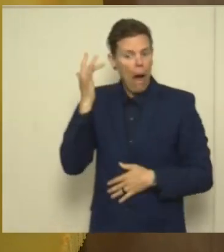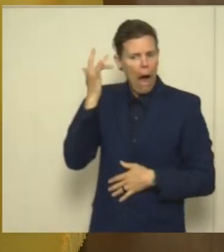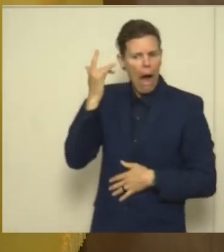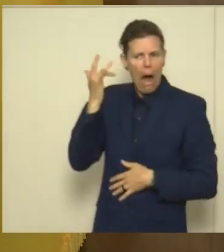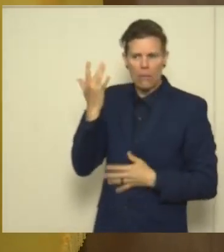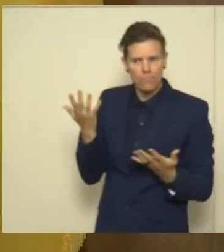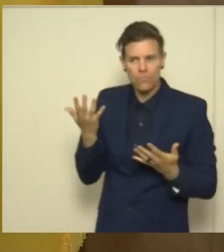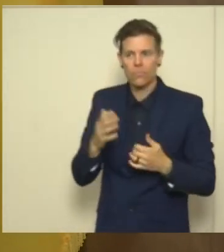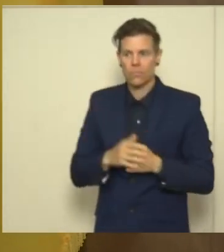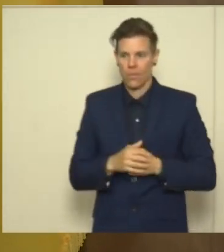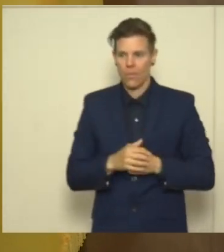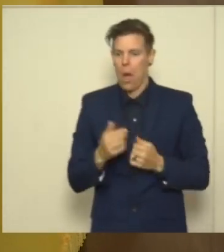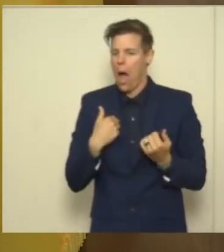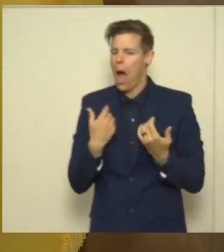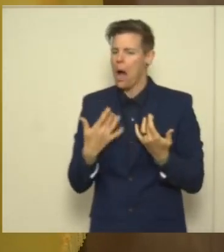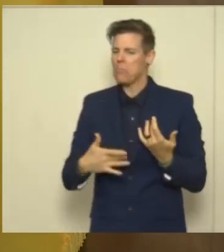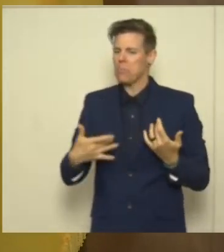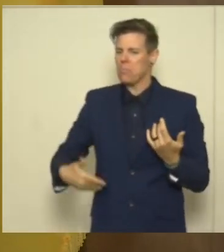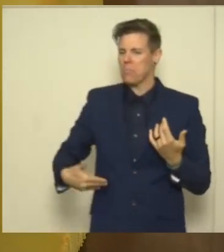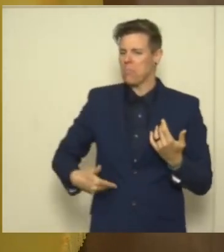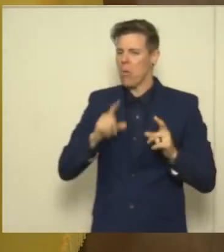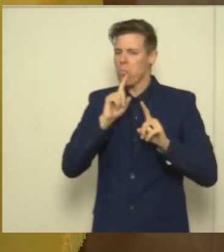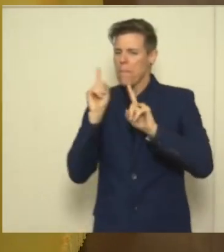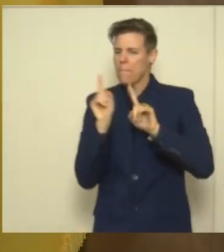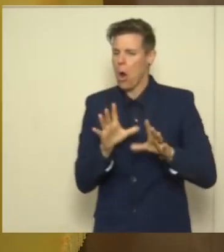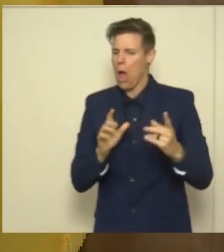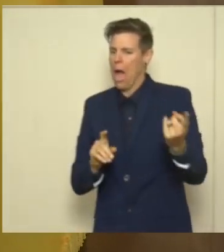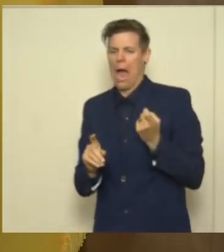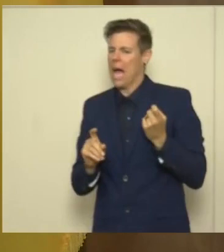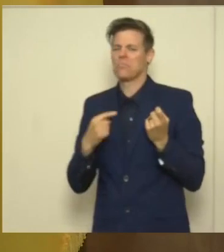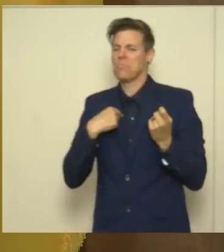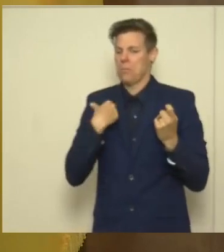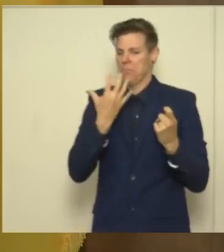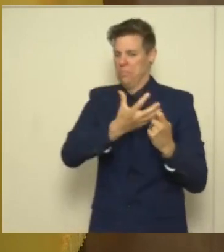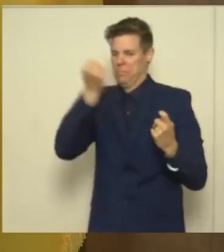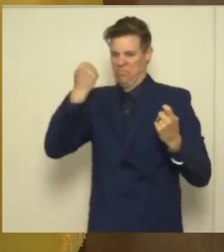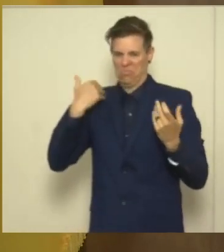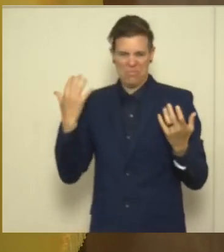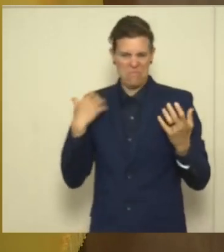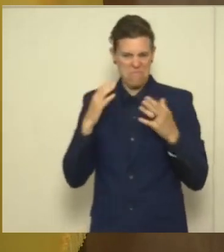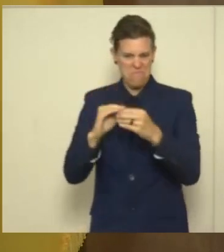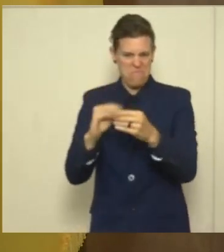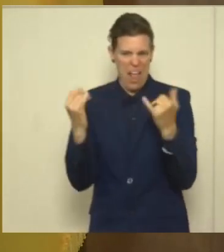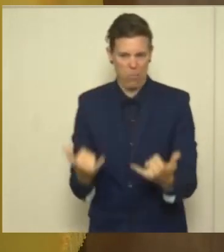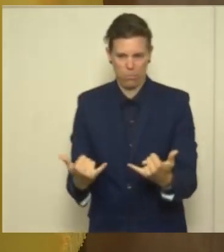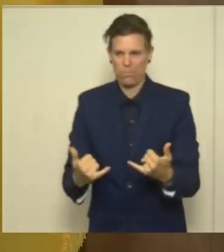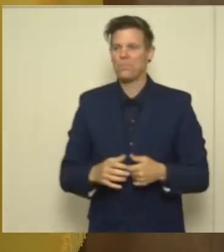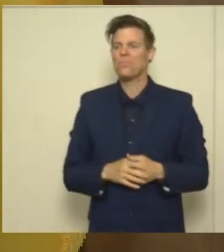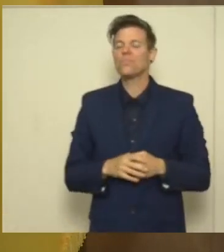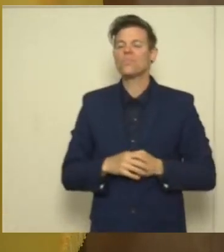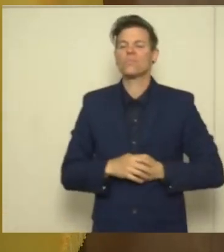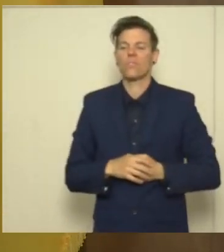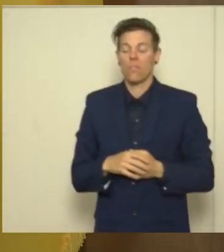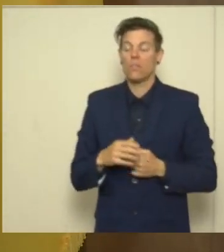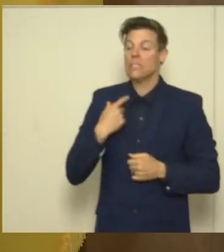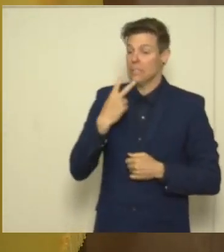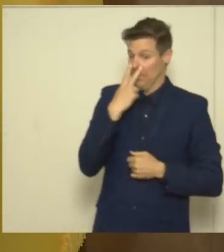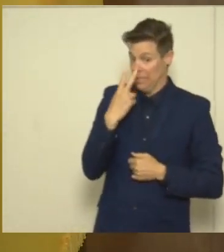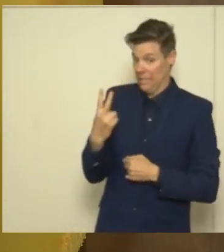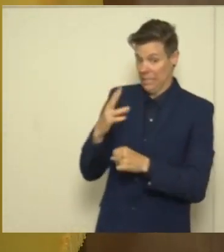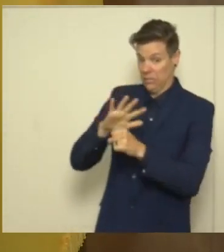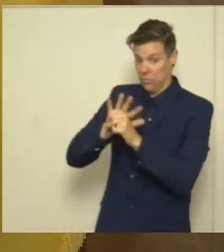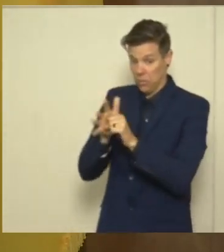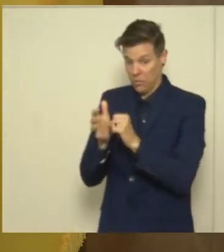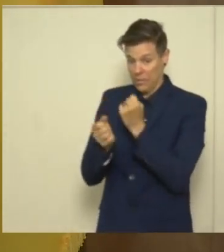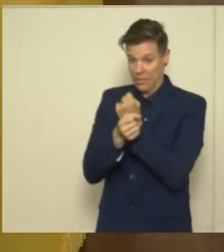thunder. But as we're seeing successful COVID-safe practices, both for college sports around the